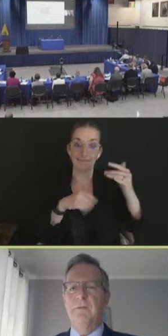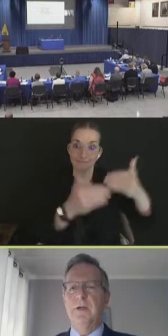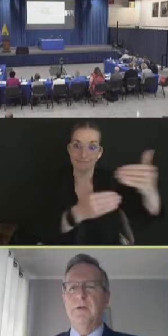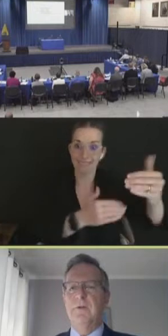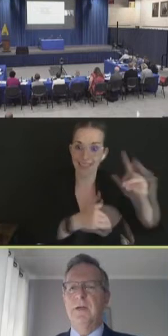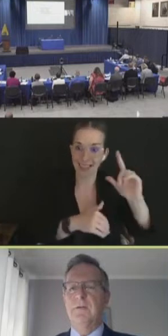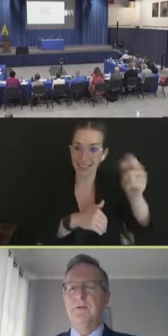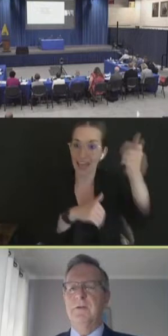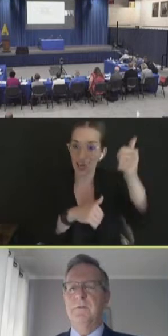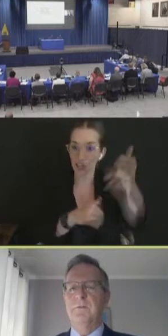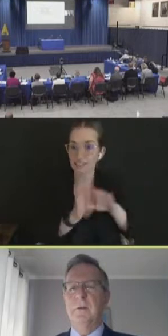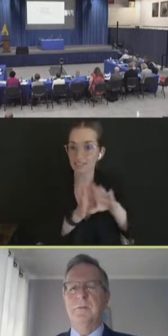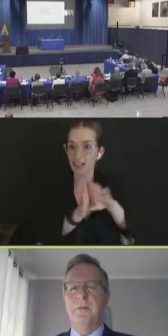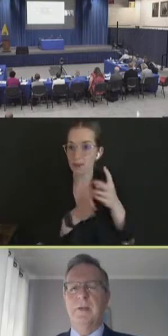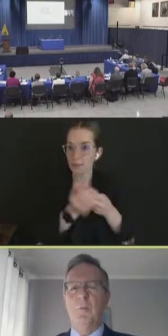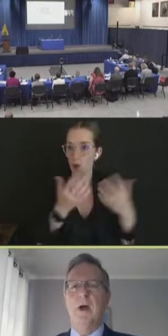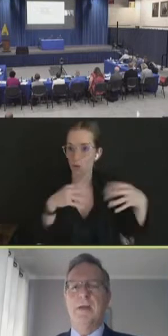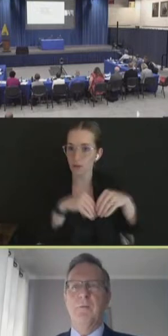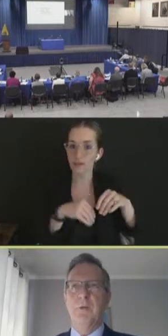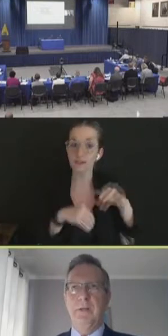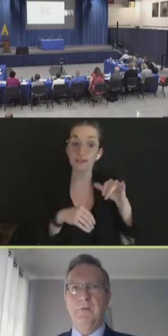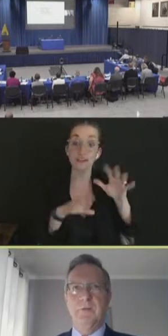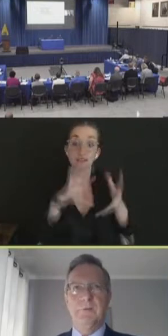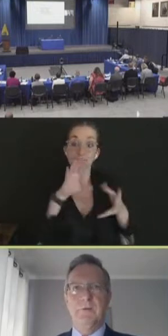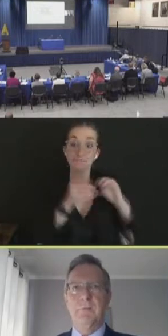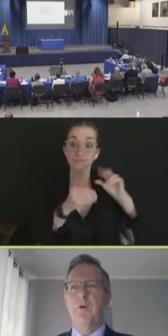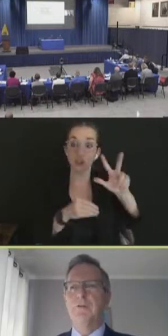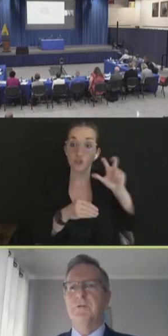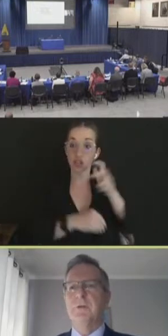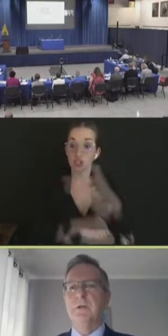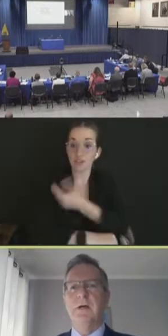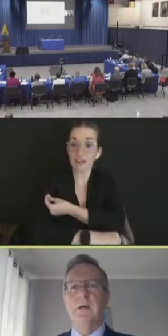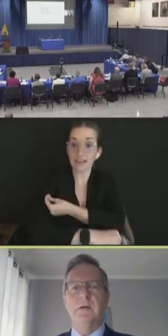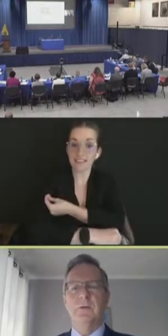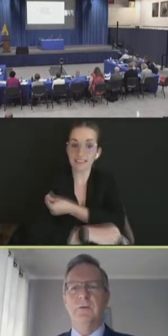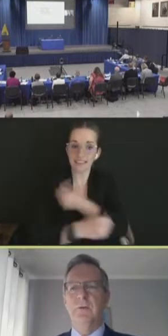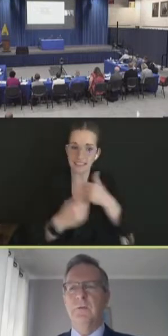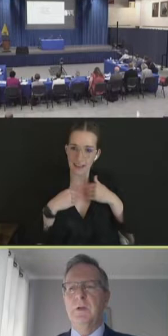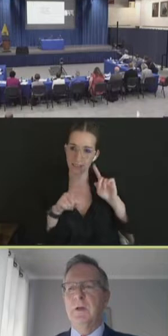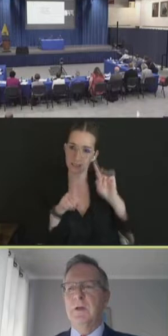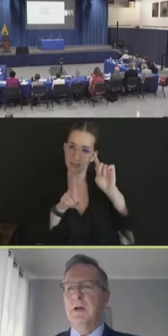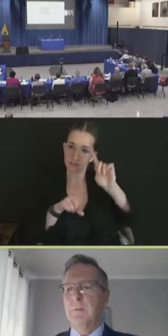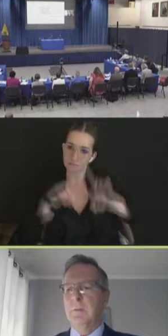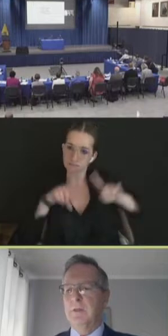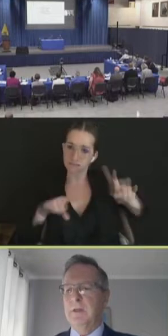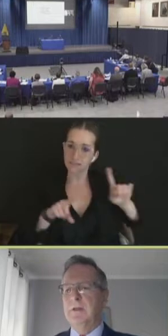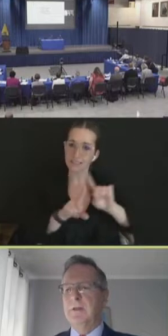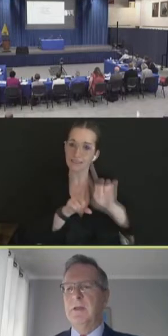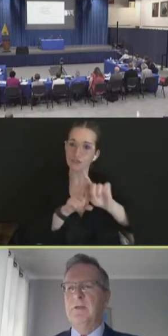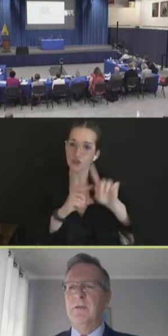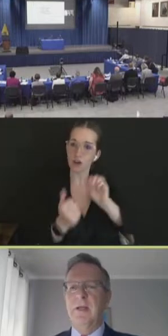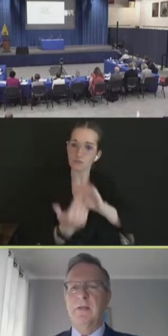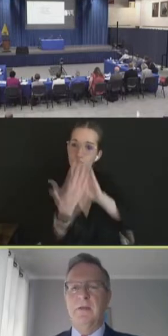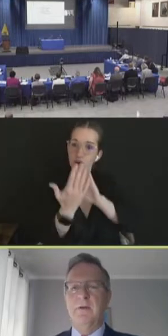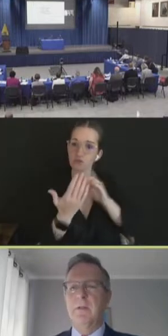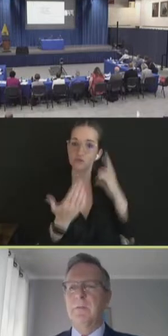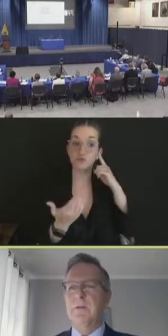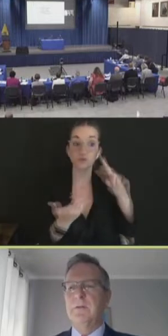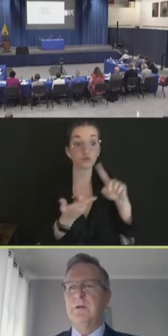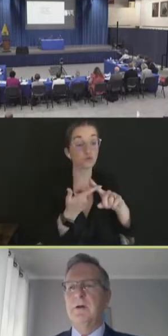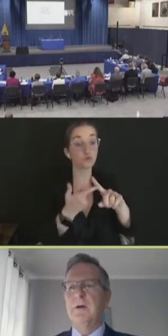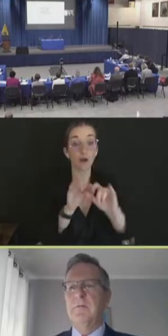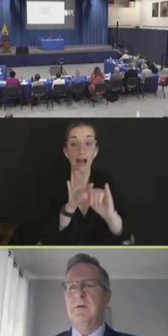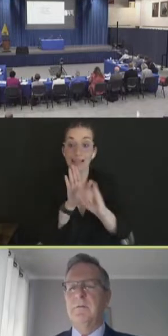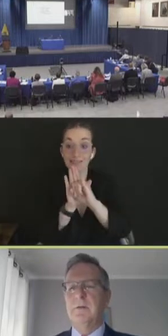These 300 vaccines represent a wide range of different approaches to both the identification and the